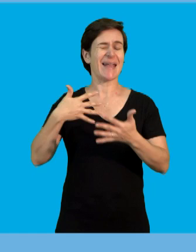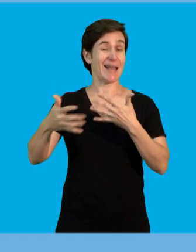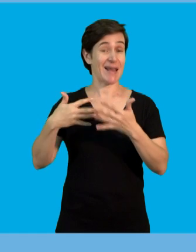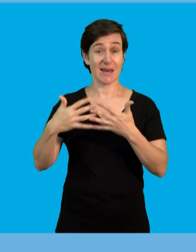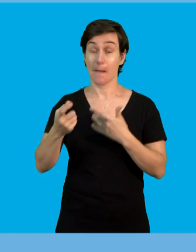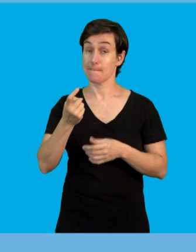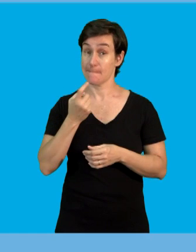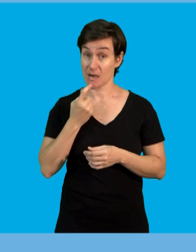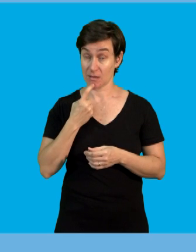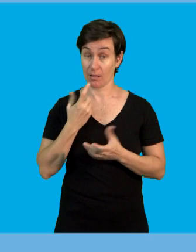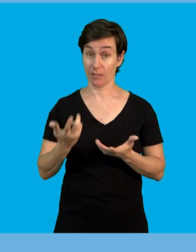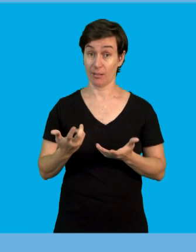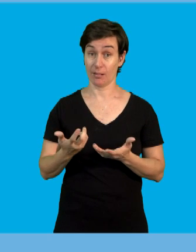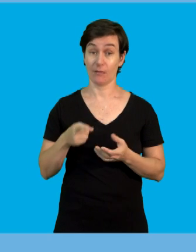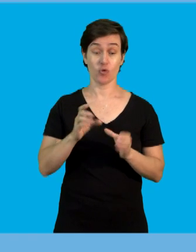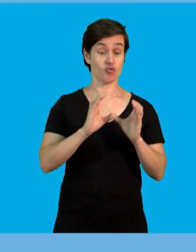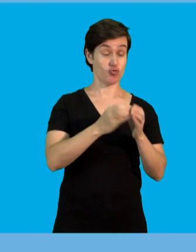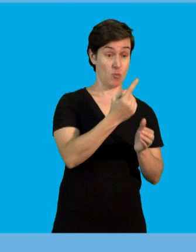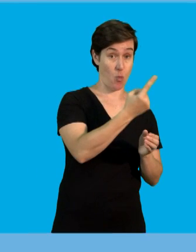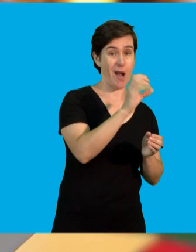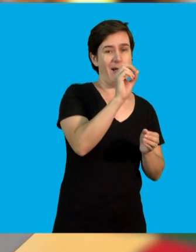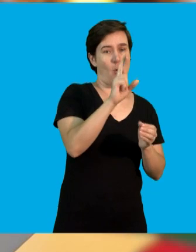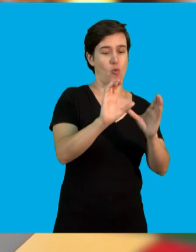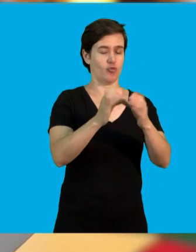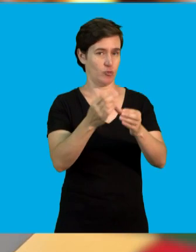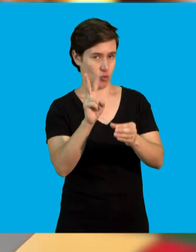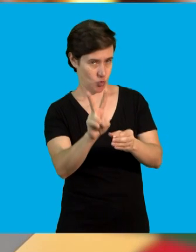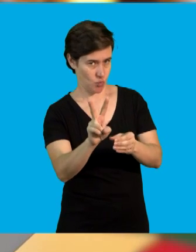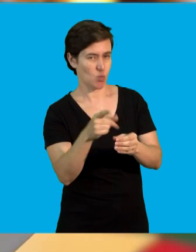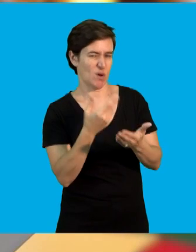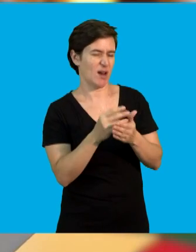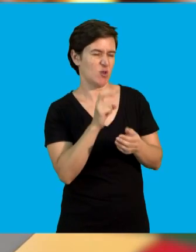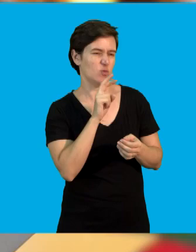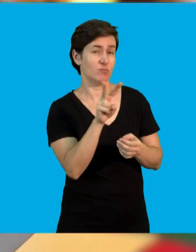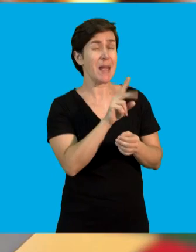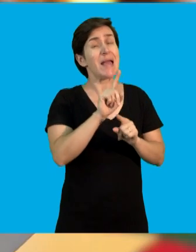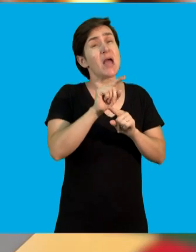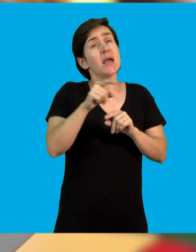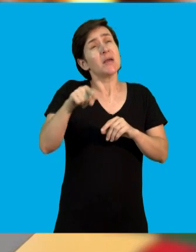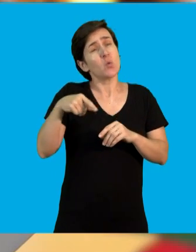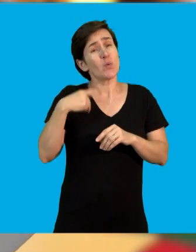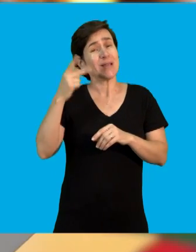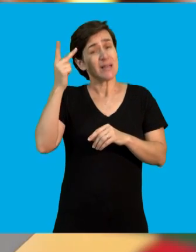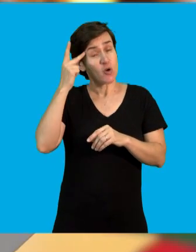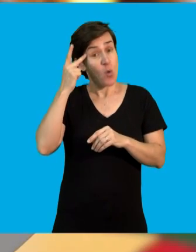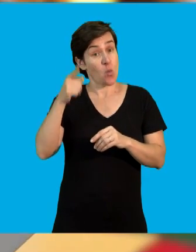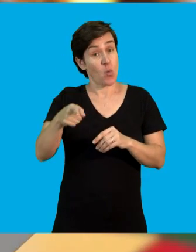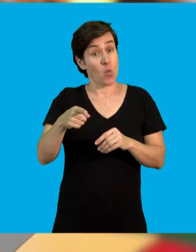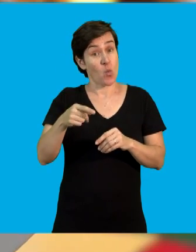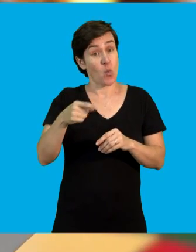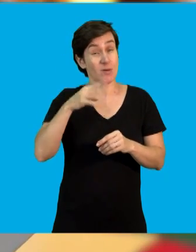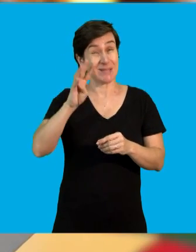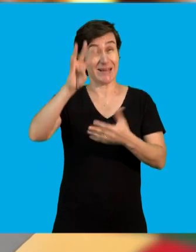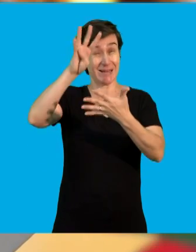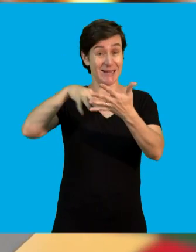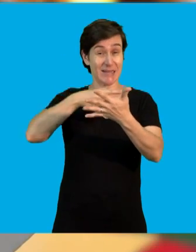any metal, and the metal can either be in group 1 and group 2, as we can commonly use those ones. However, we know that the bulk of the